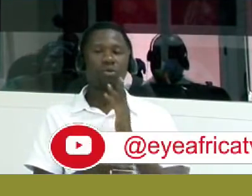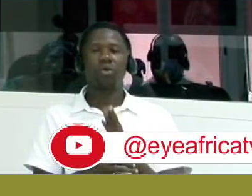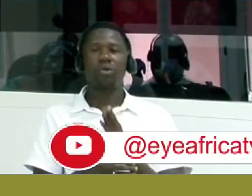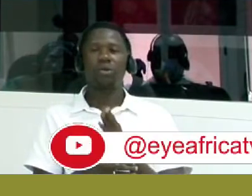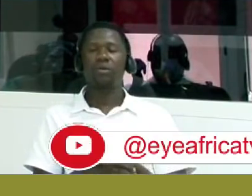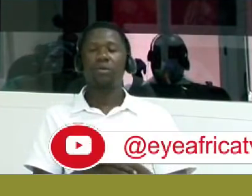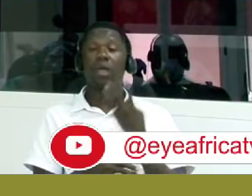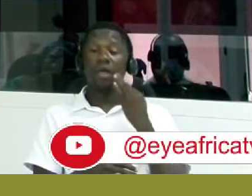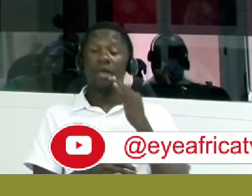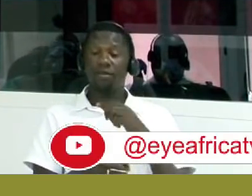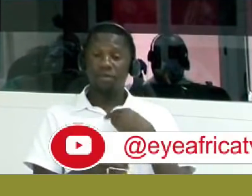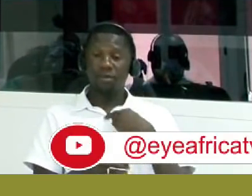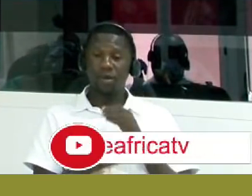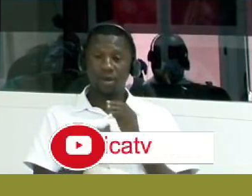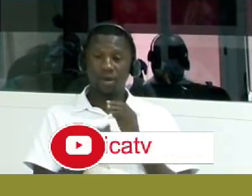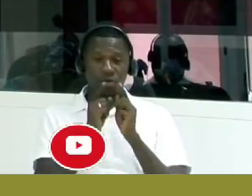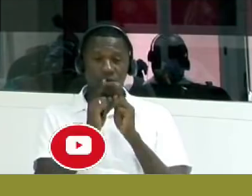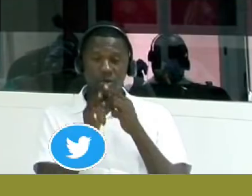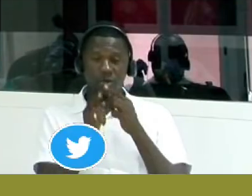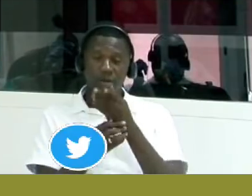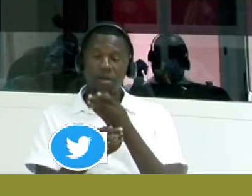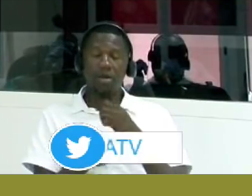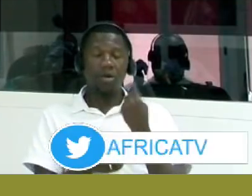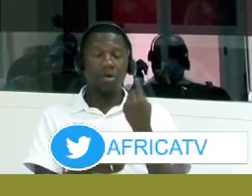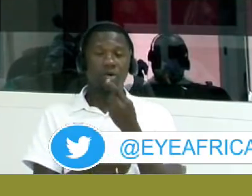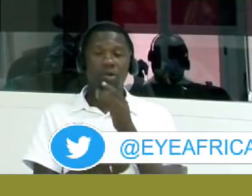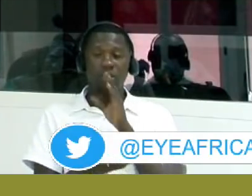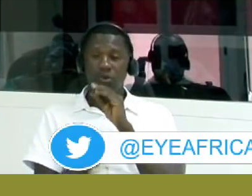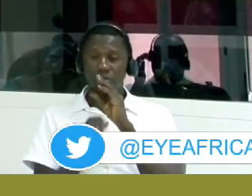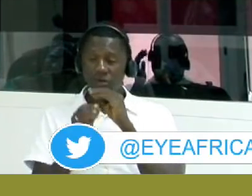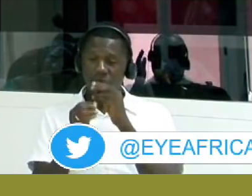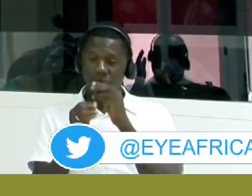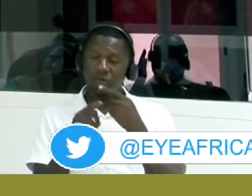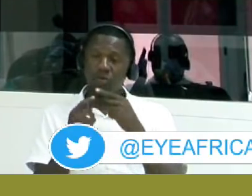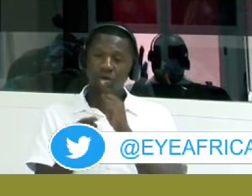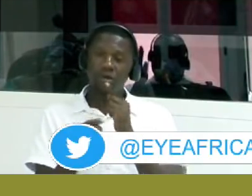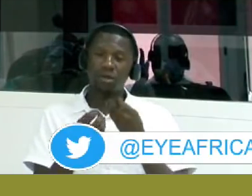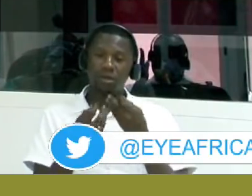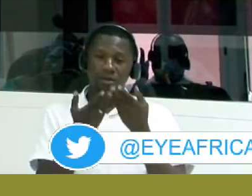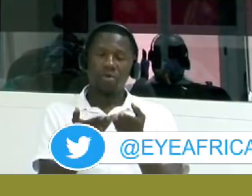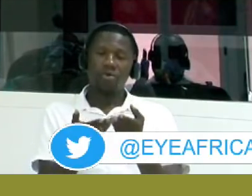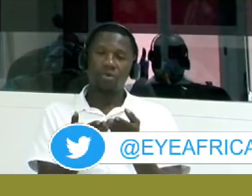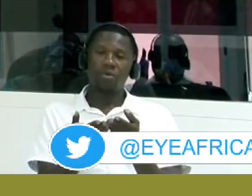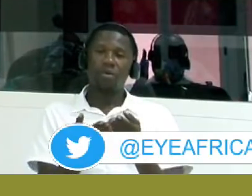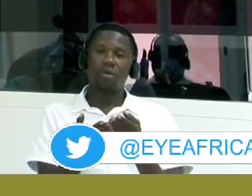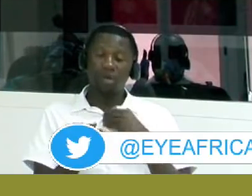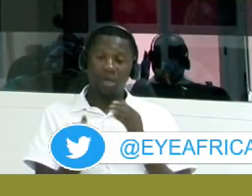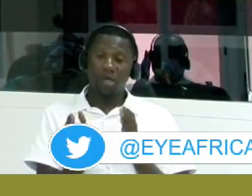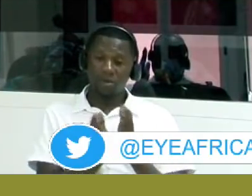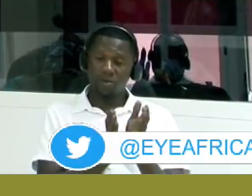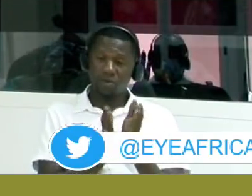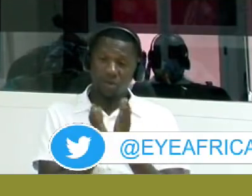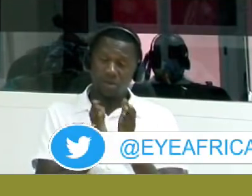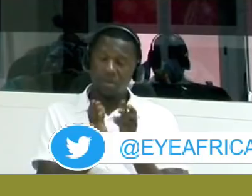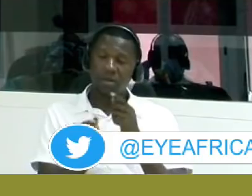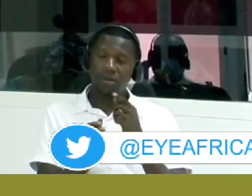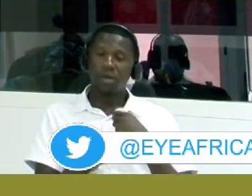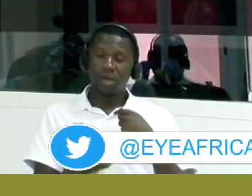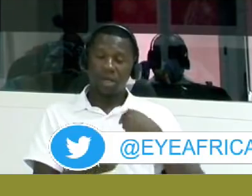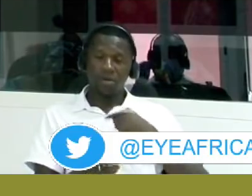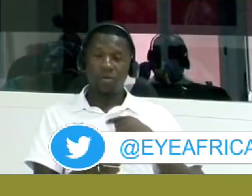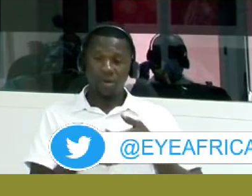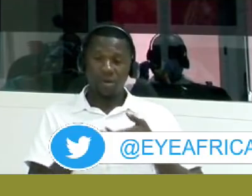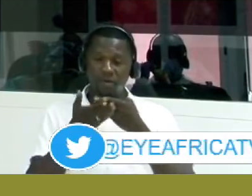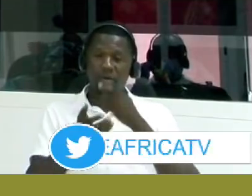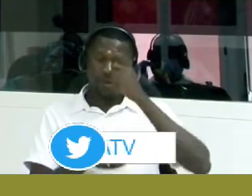If I spoke to them, I only told them what I've just told you. I encouraged them to apply and I will give them police protection. I said